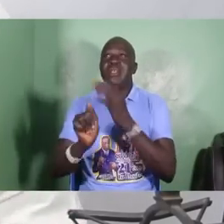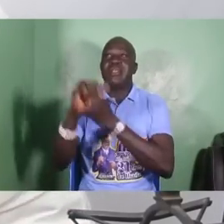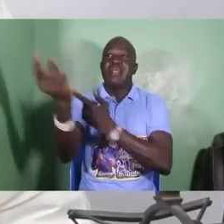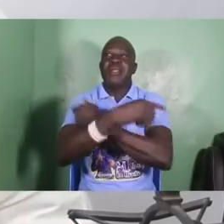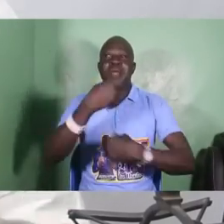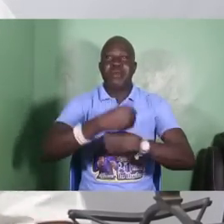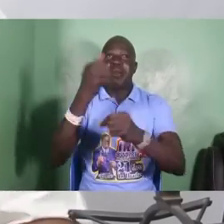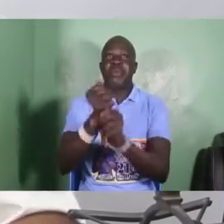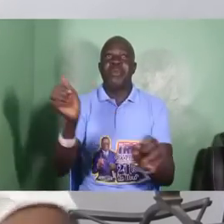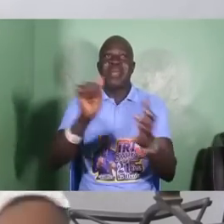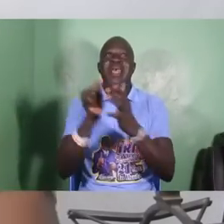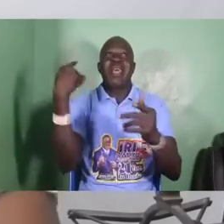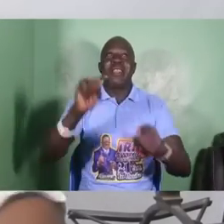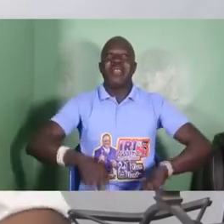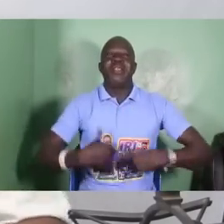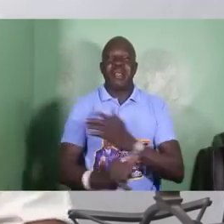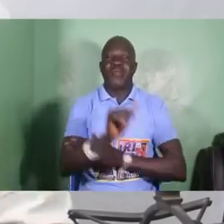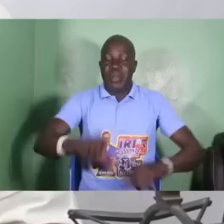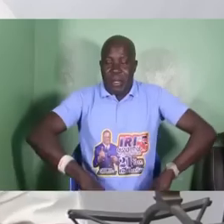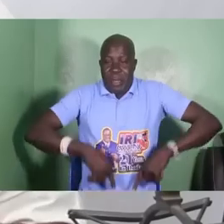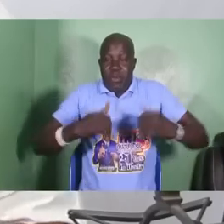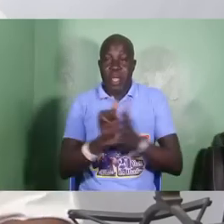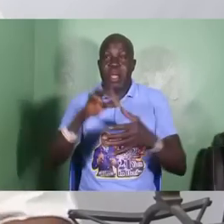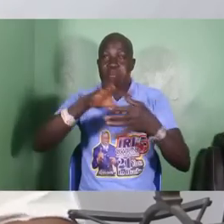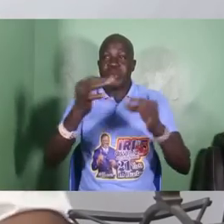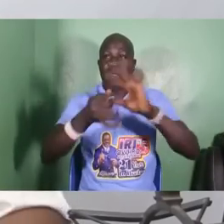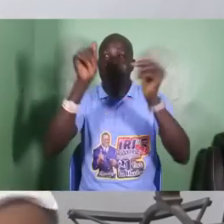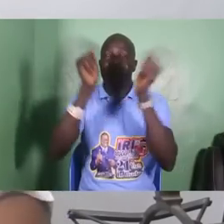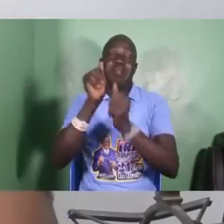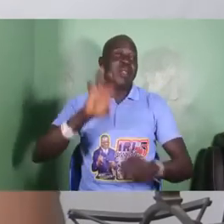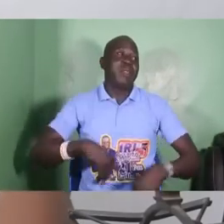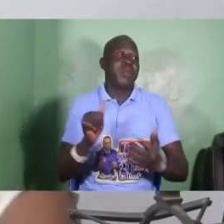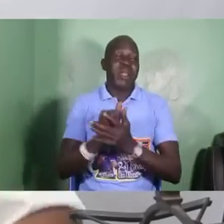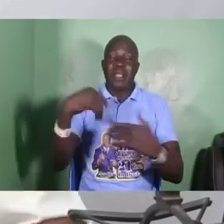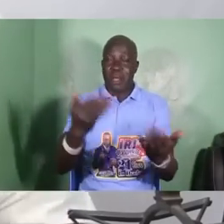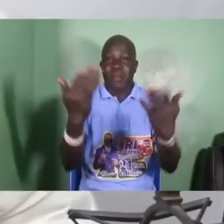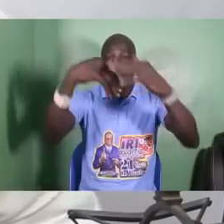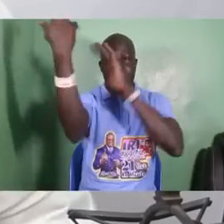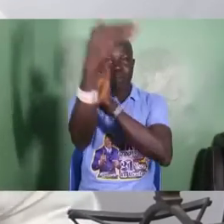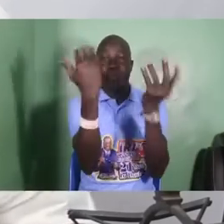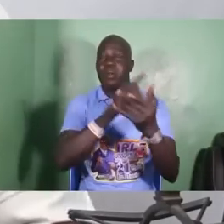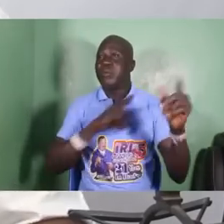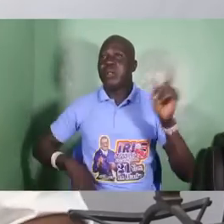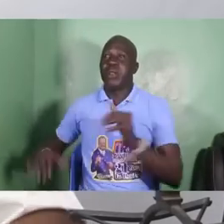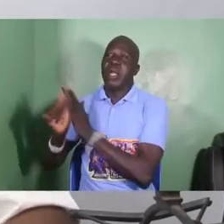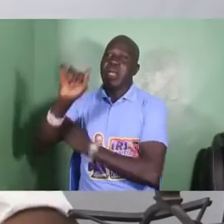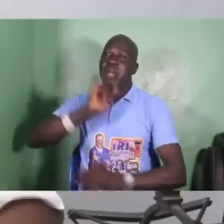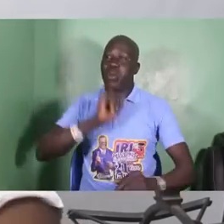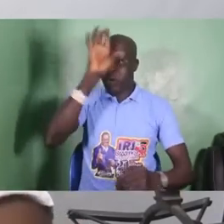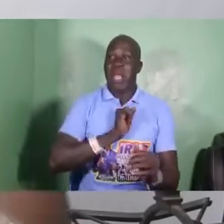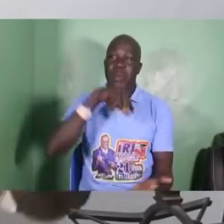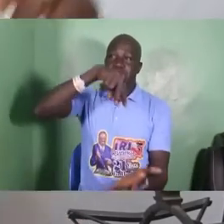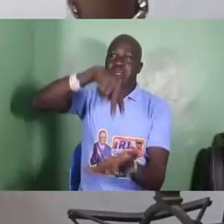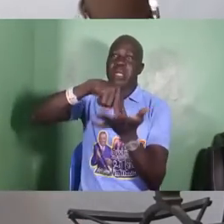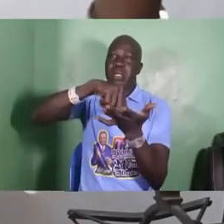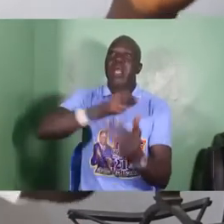is the day that I've been mentioned. As the Lord lives, and the Spirit lives in front of the Lord, that I'm